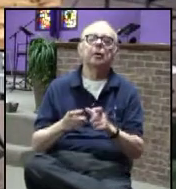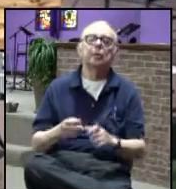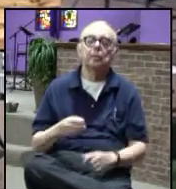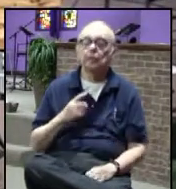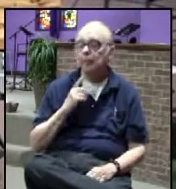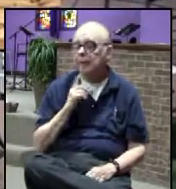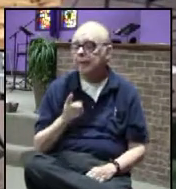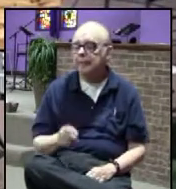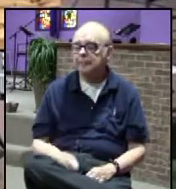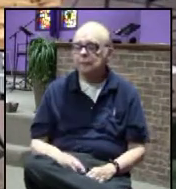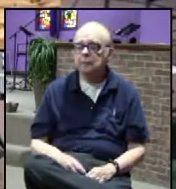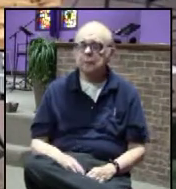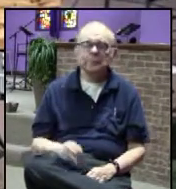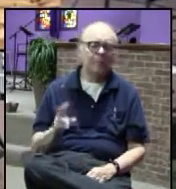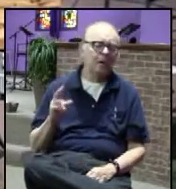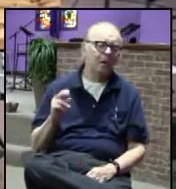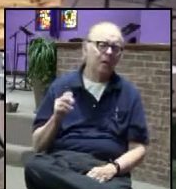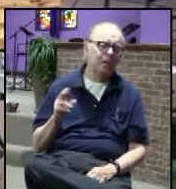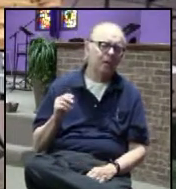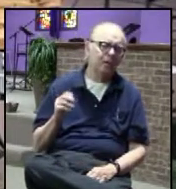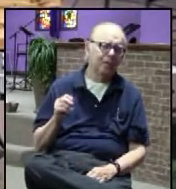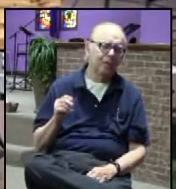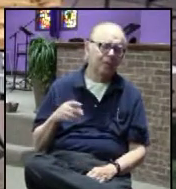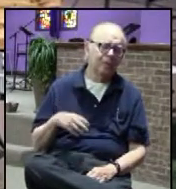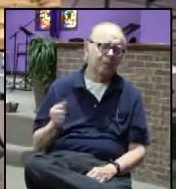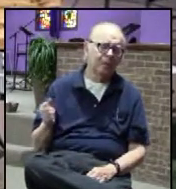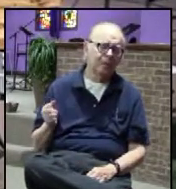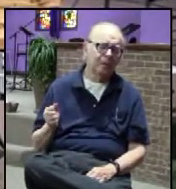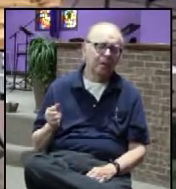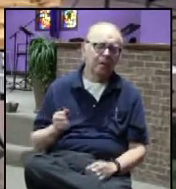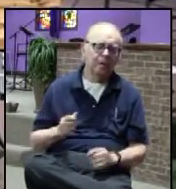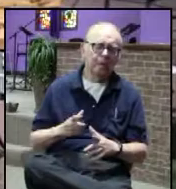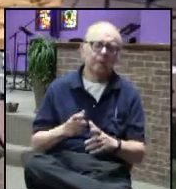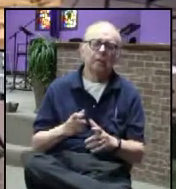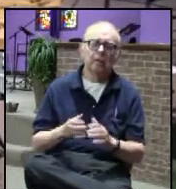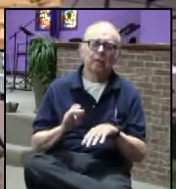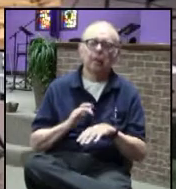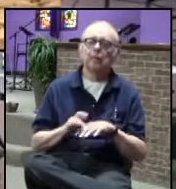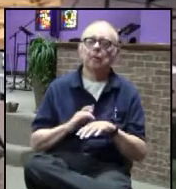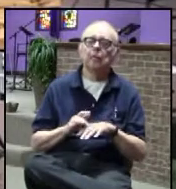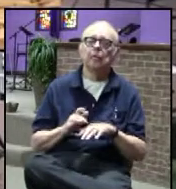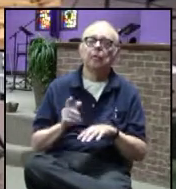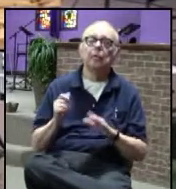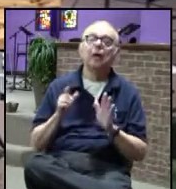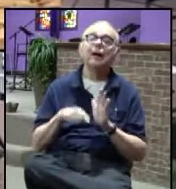Really? No. Take your morning run earlier or later.